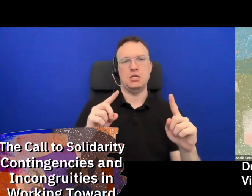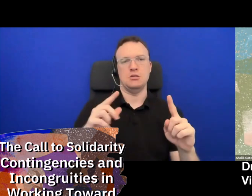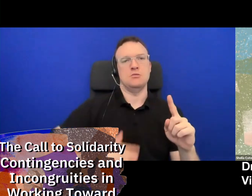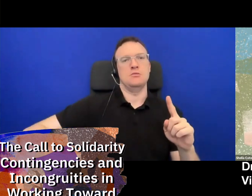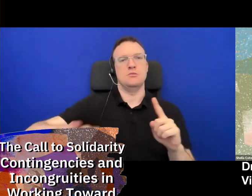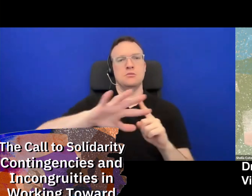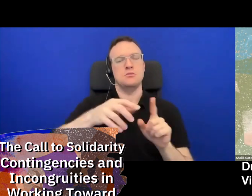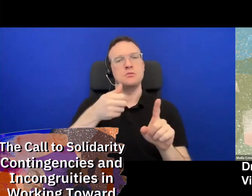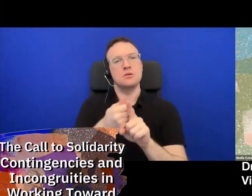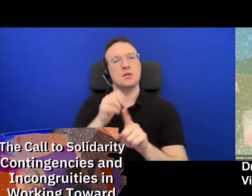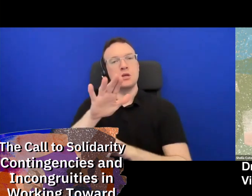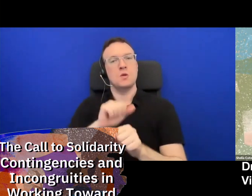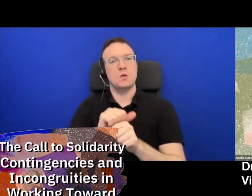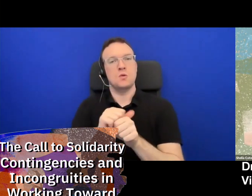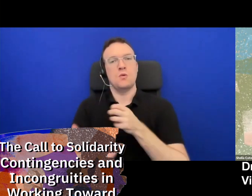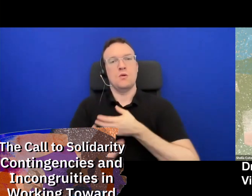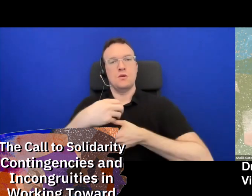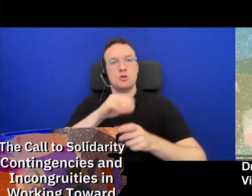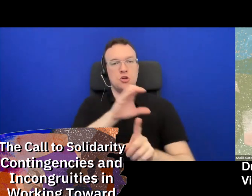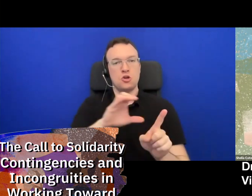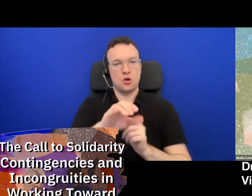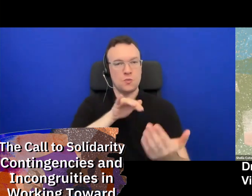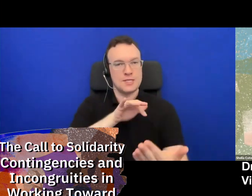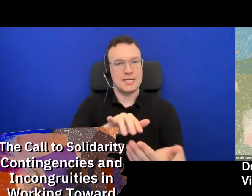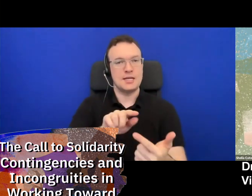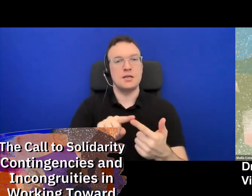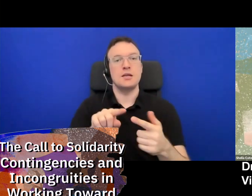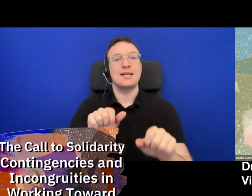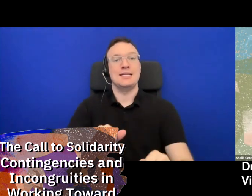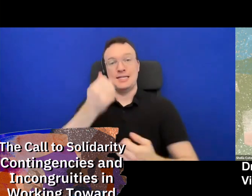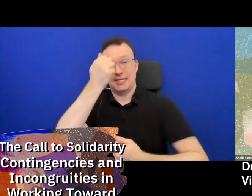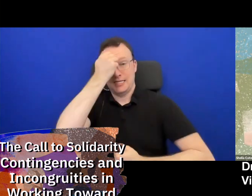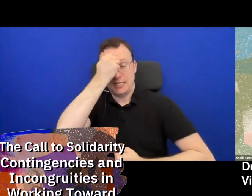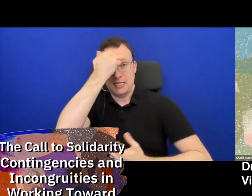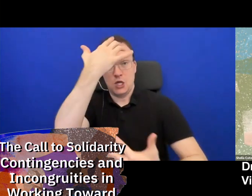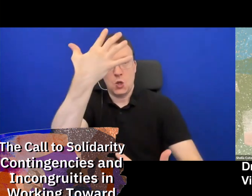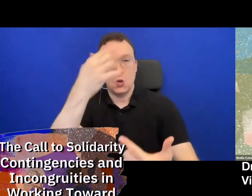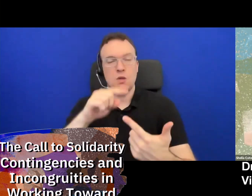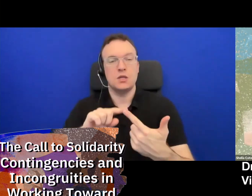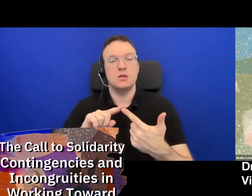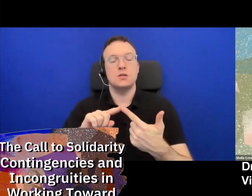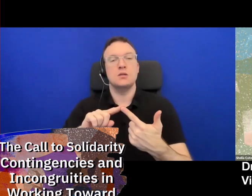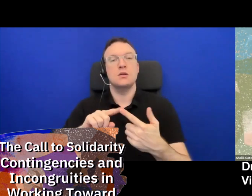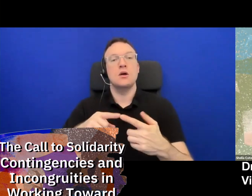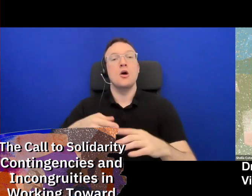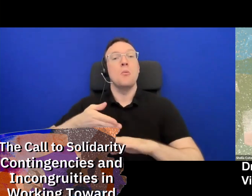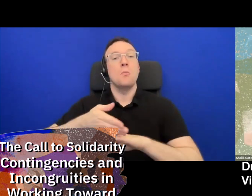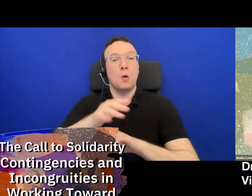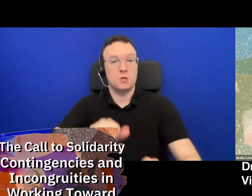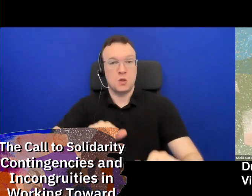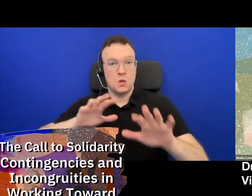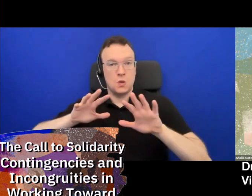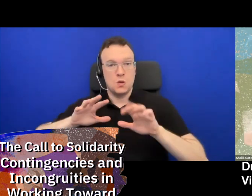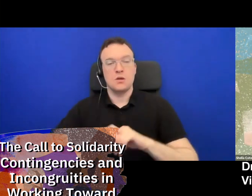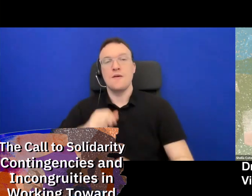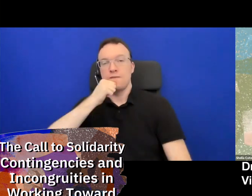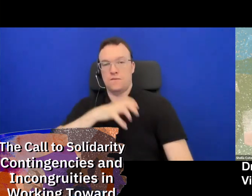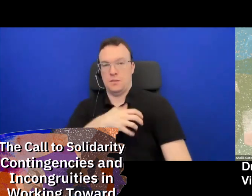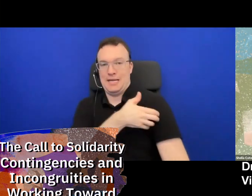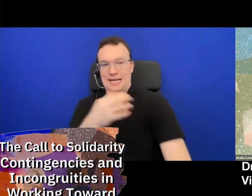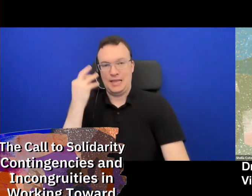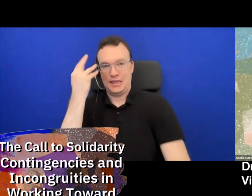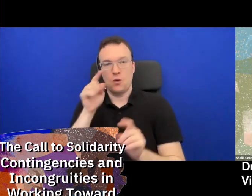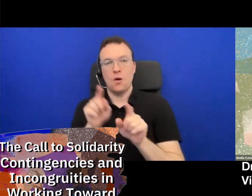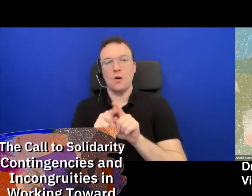on cultural studies, decolonial, postcolonial, and feminist theory, as well as critical